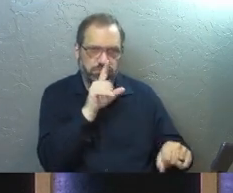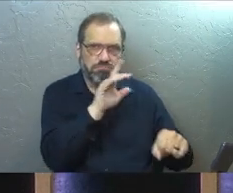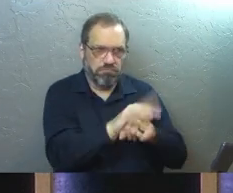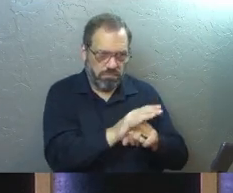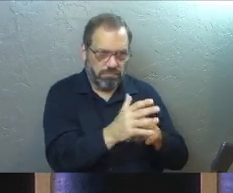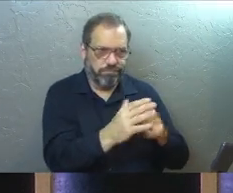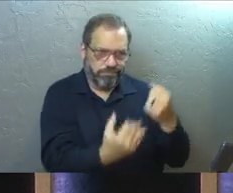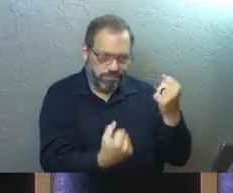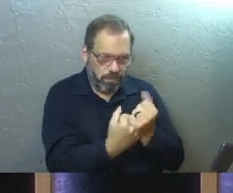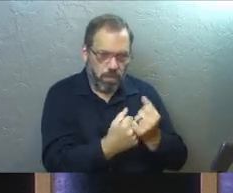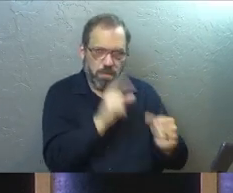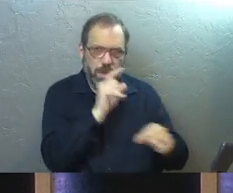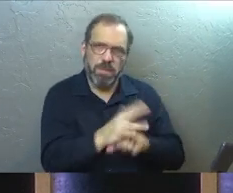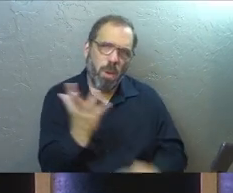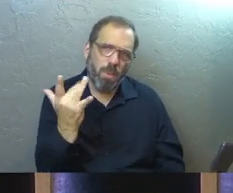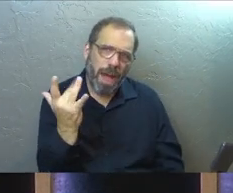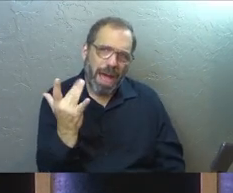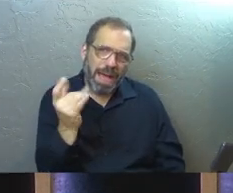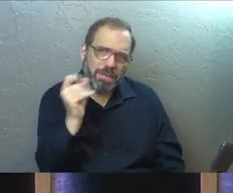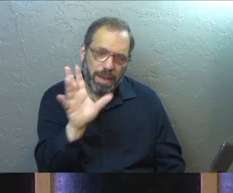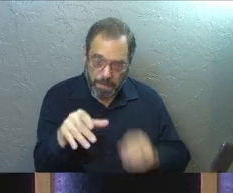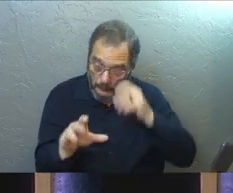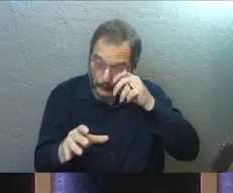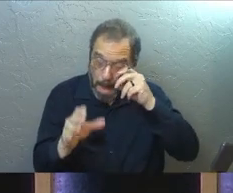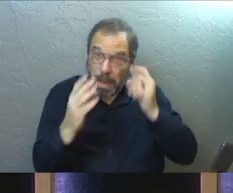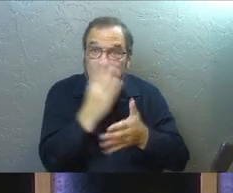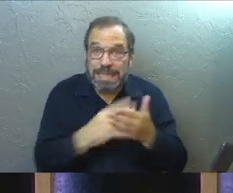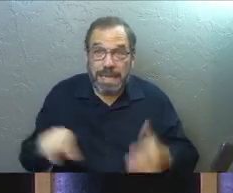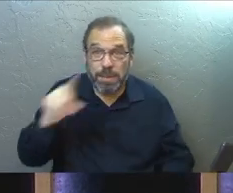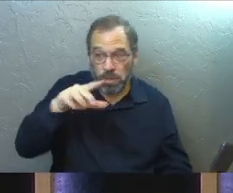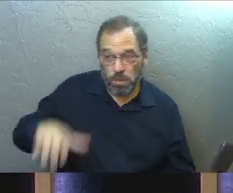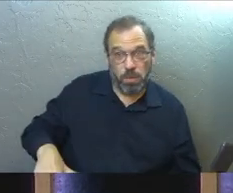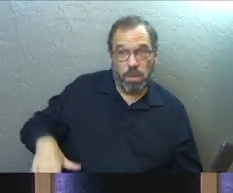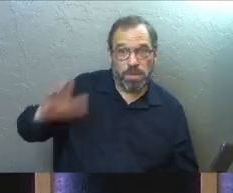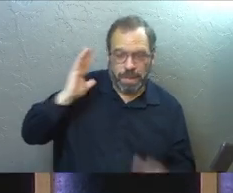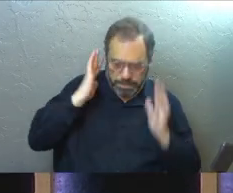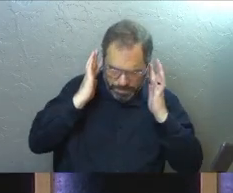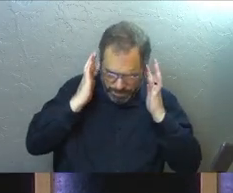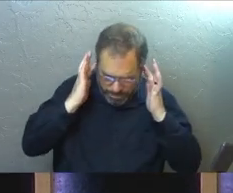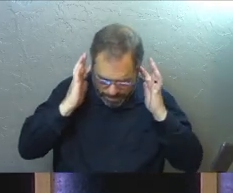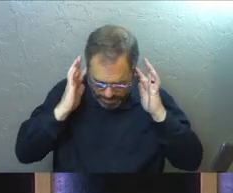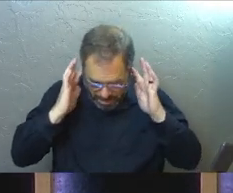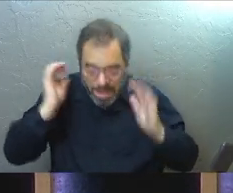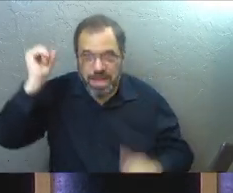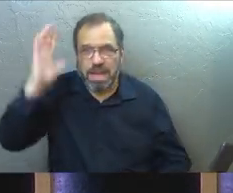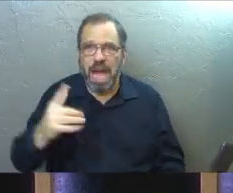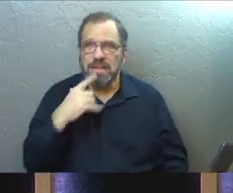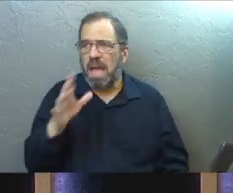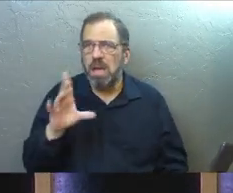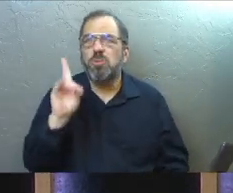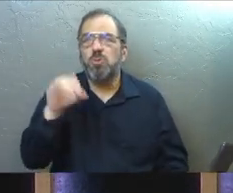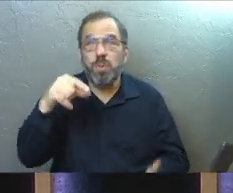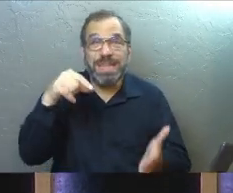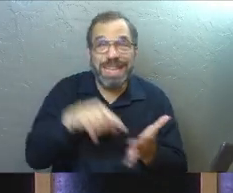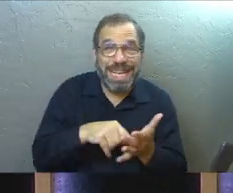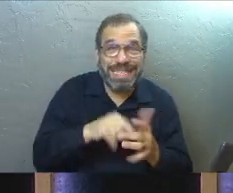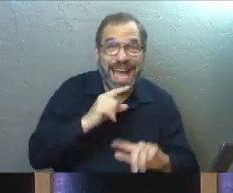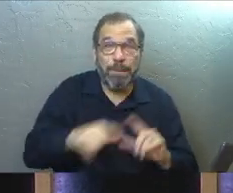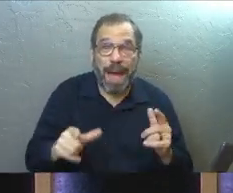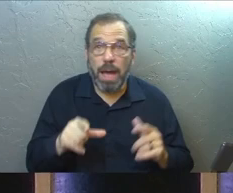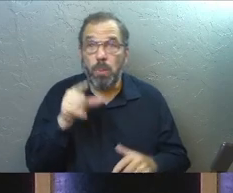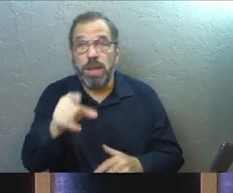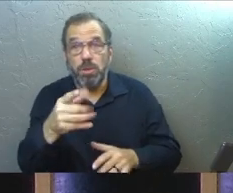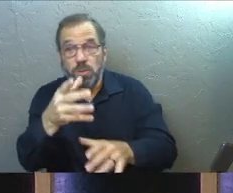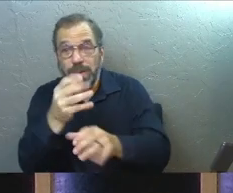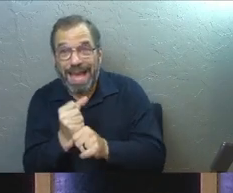why is that surprising? Because here's the thing. Some of you guys were raised that God might say he's going to do a thing, but then